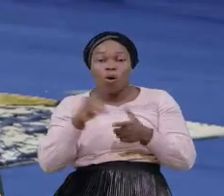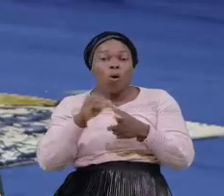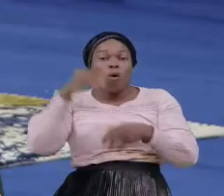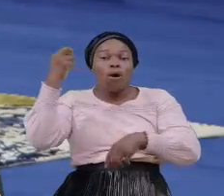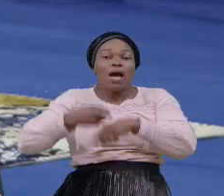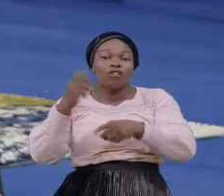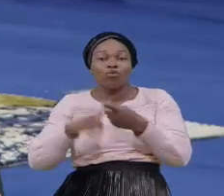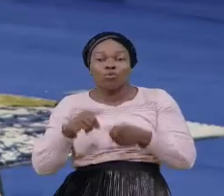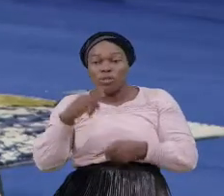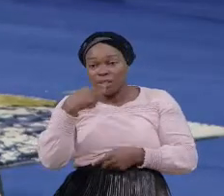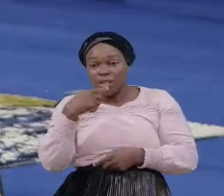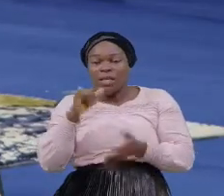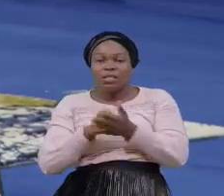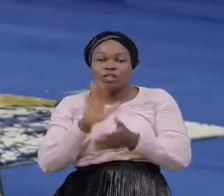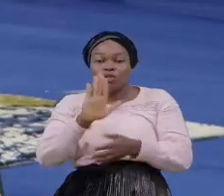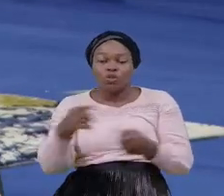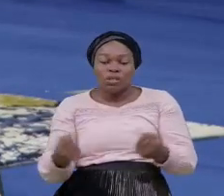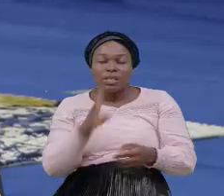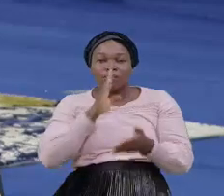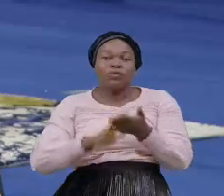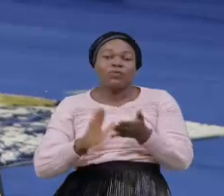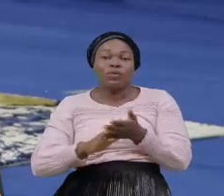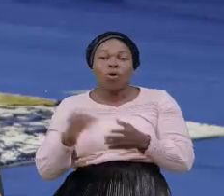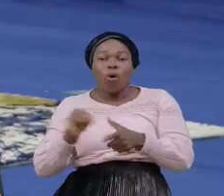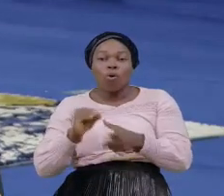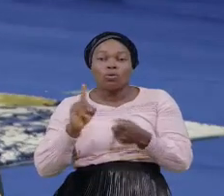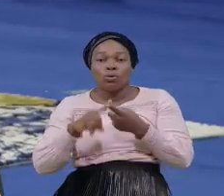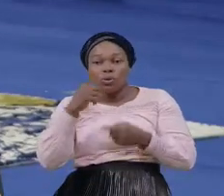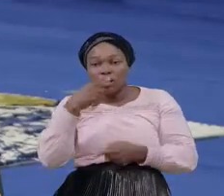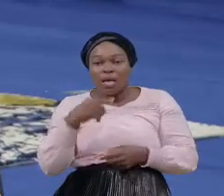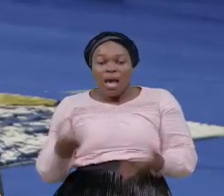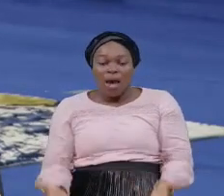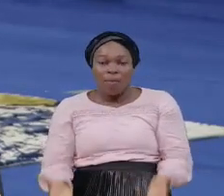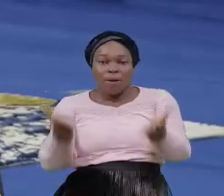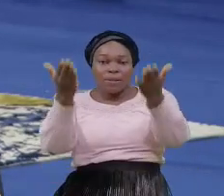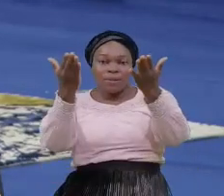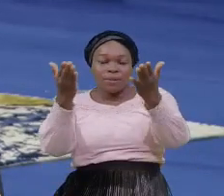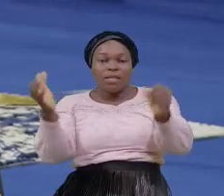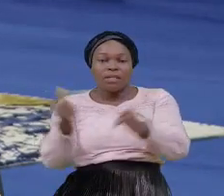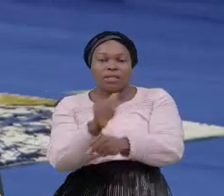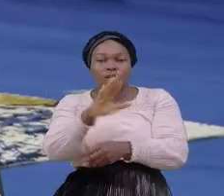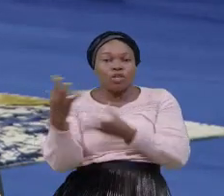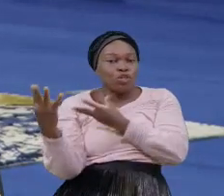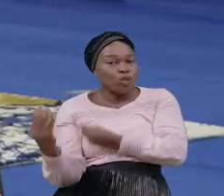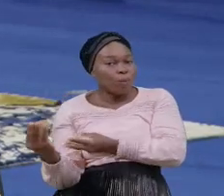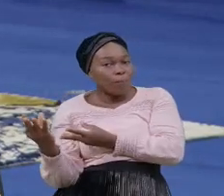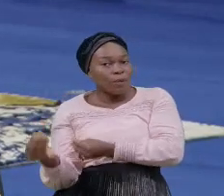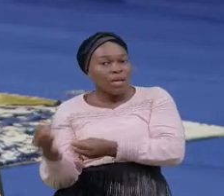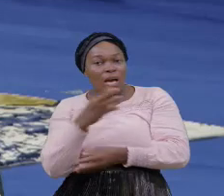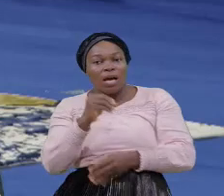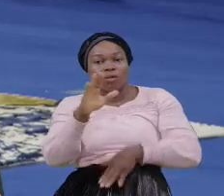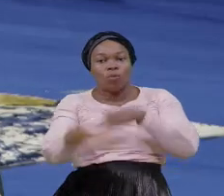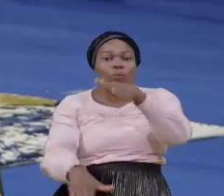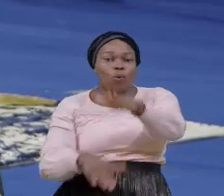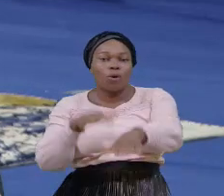be forgiven thee, or to say, arise, take up thy bed and walk? Look at verse